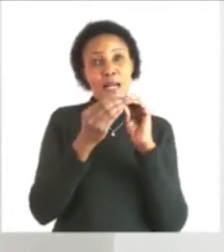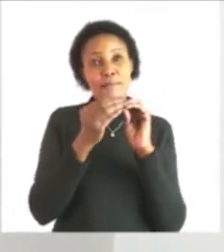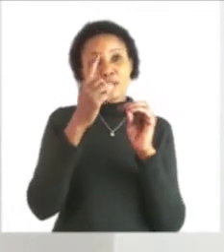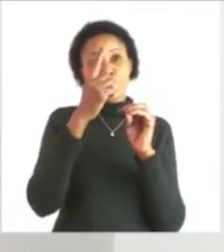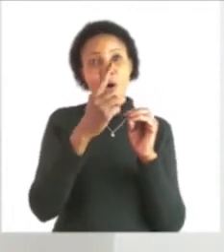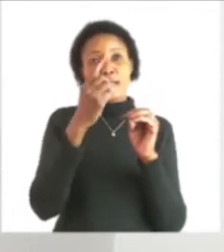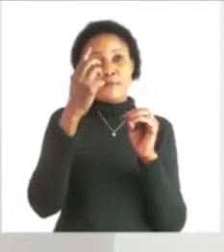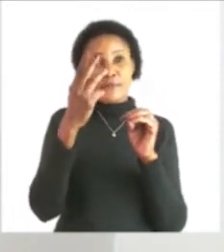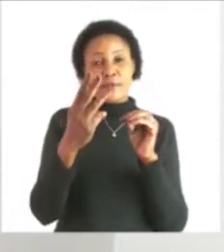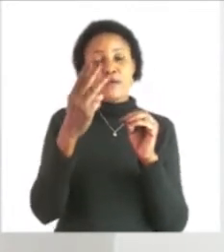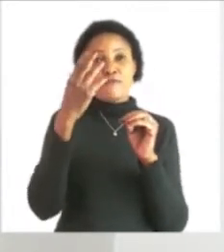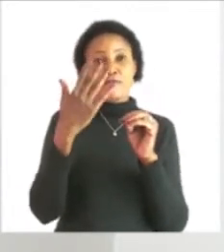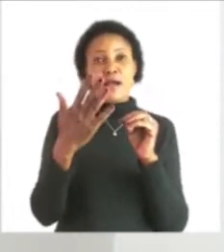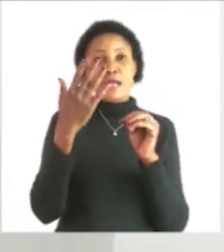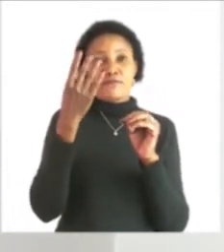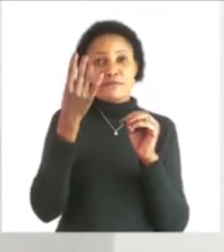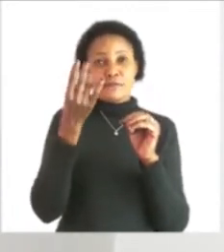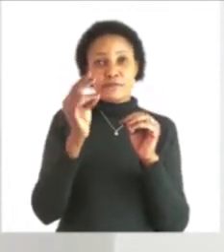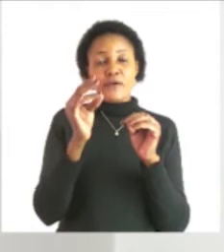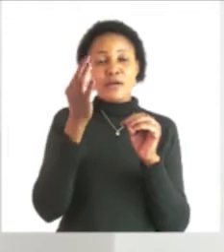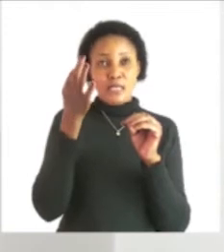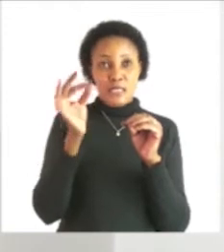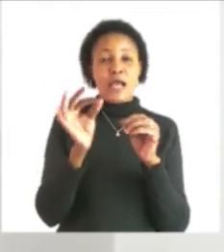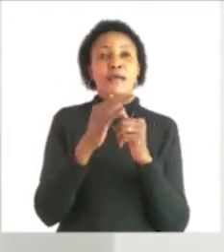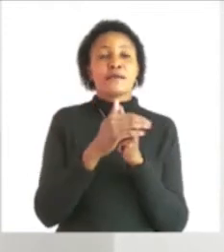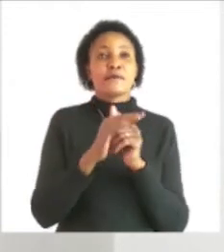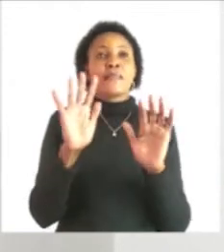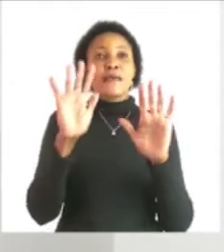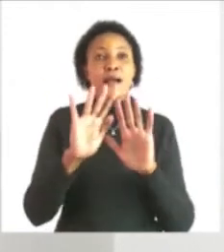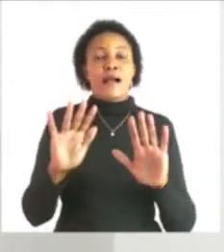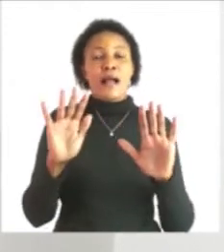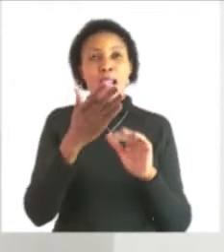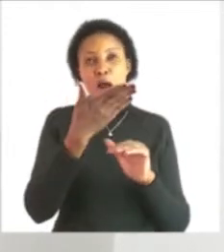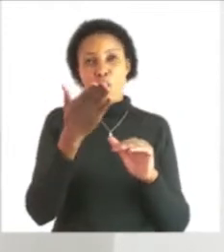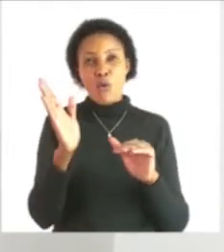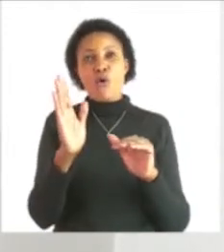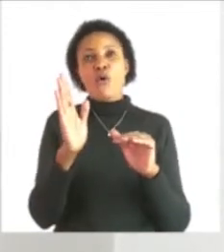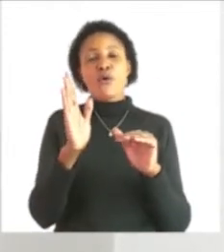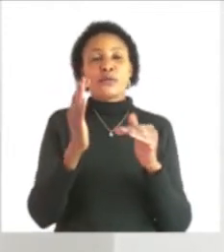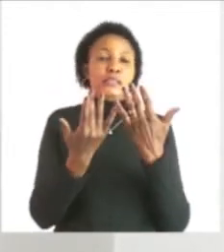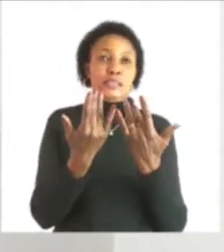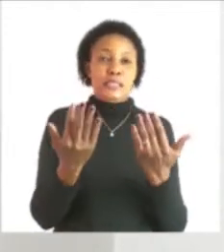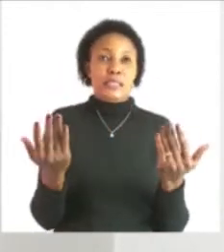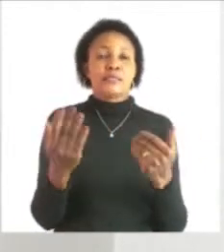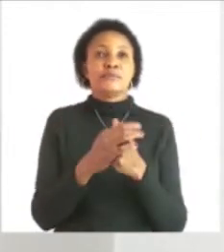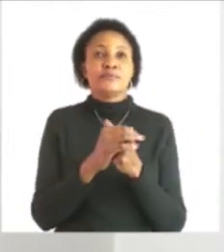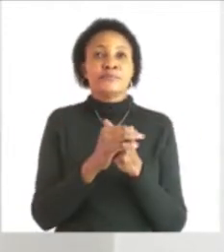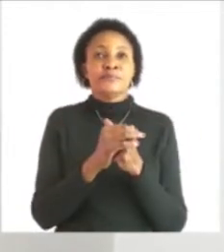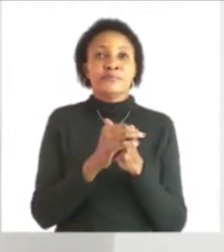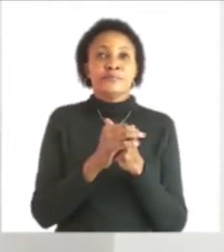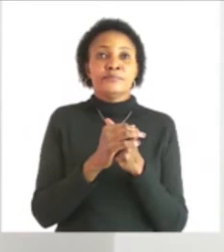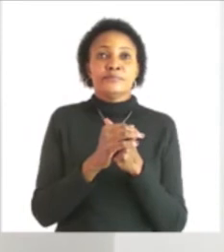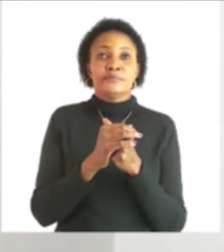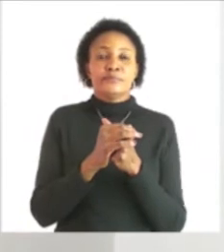5, 7, and 9. You color them all green. I